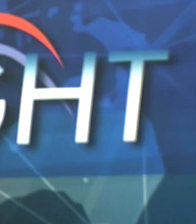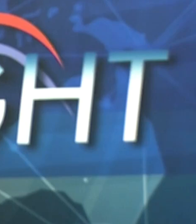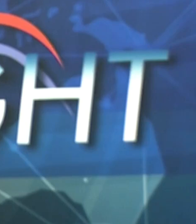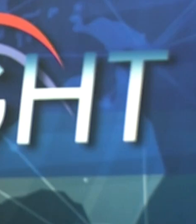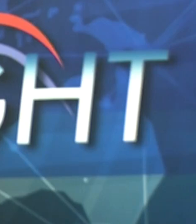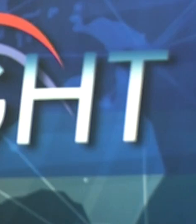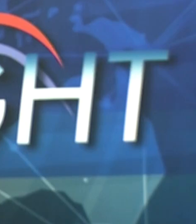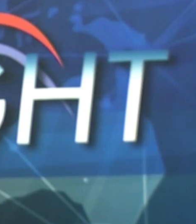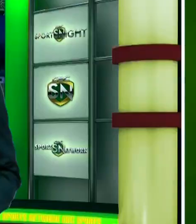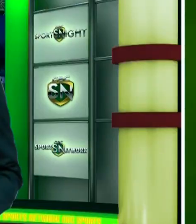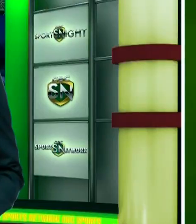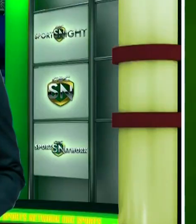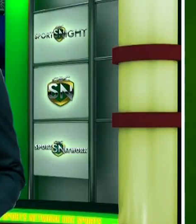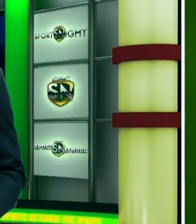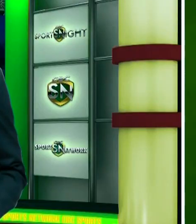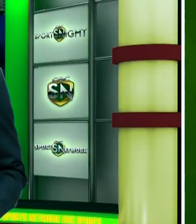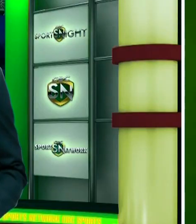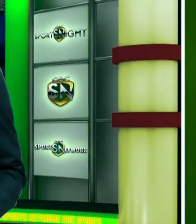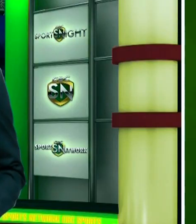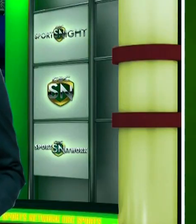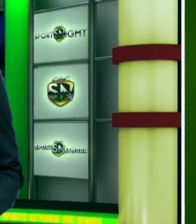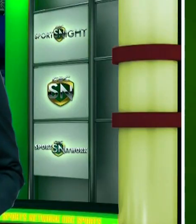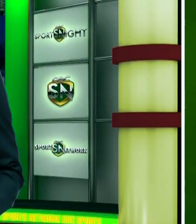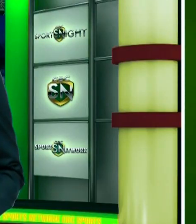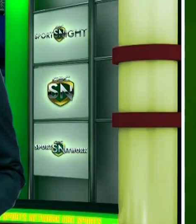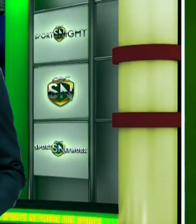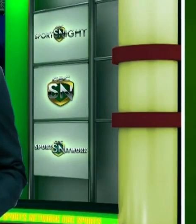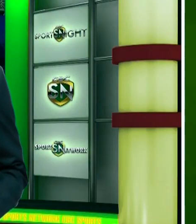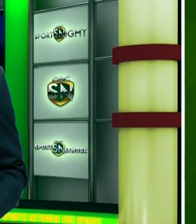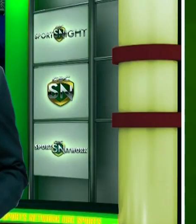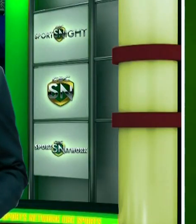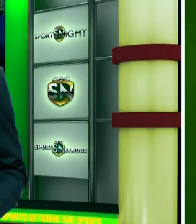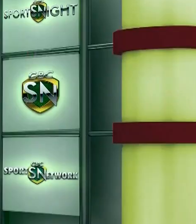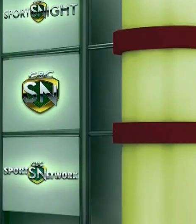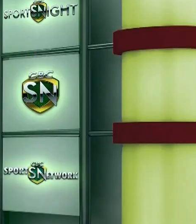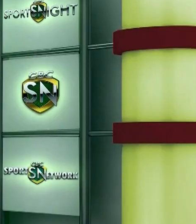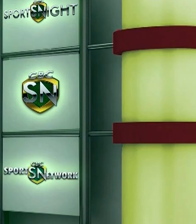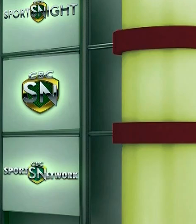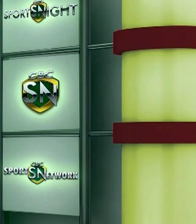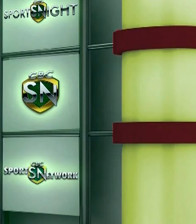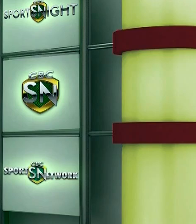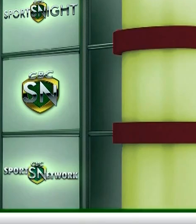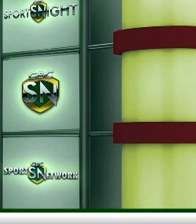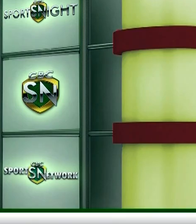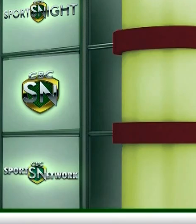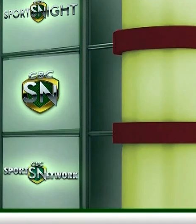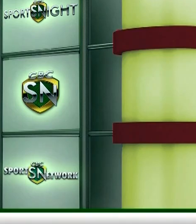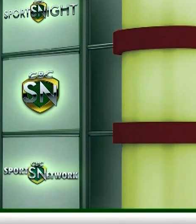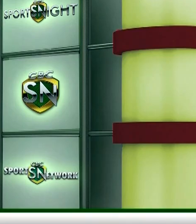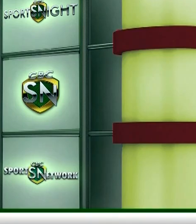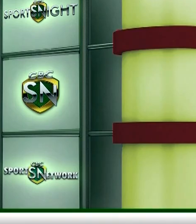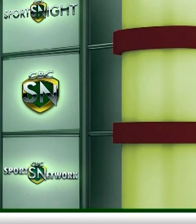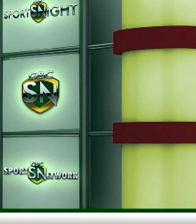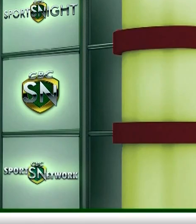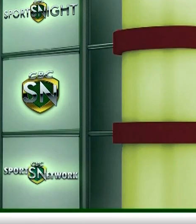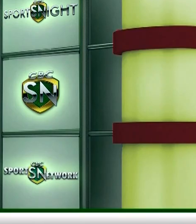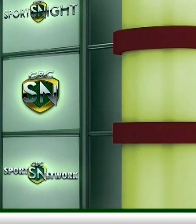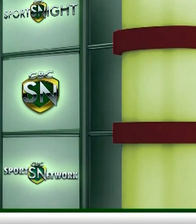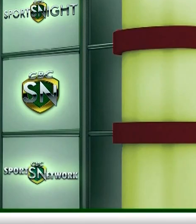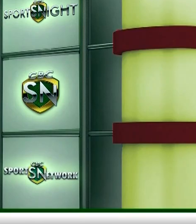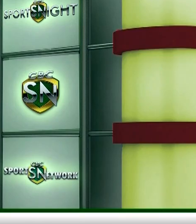Time now for more sports with Damien Best. Thanks so much, Wendy. Well, the Barbados men's team at the FIBA 3-on-3 AmeriCup